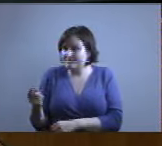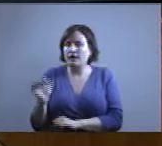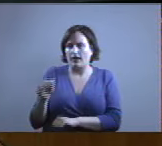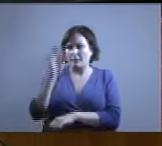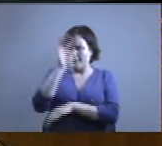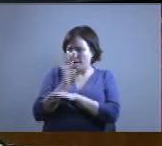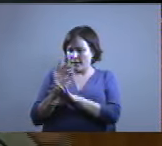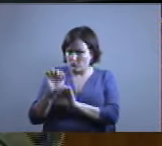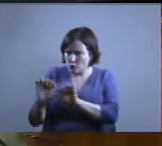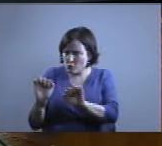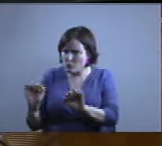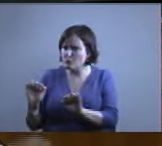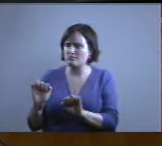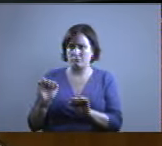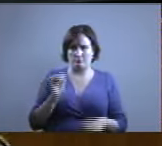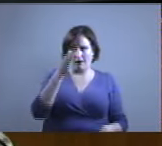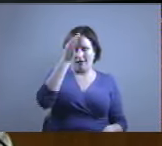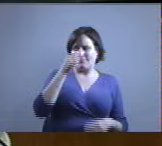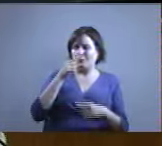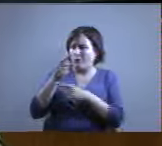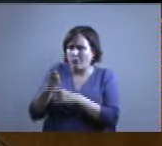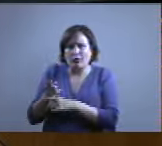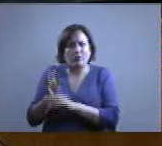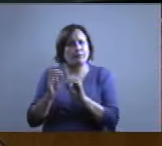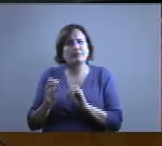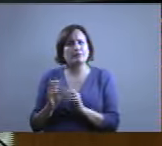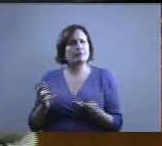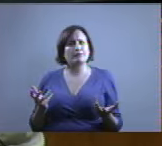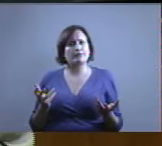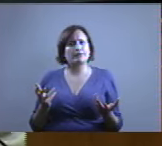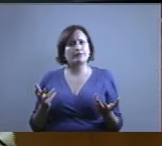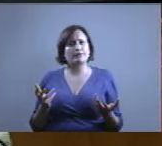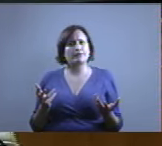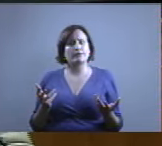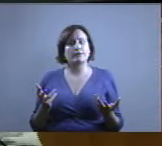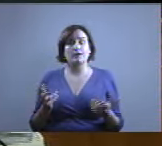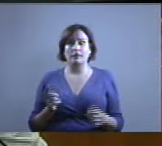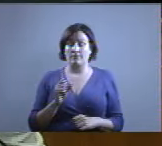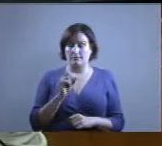plans with no interference from the government. But what we